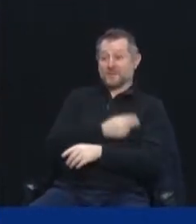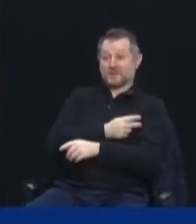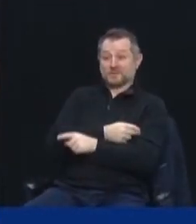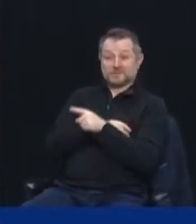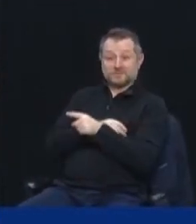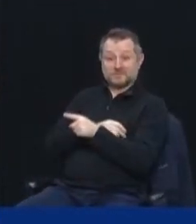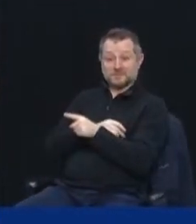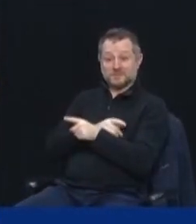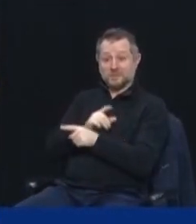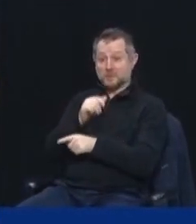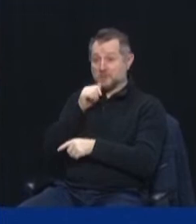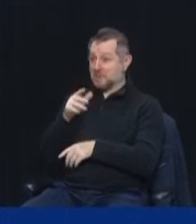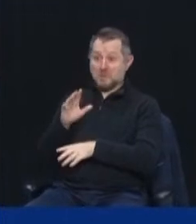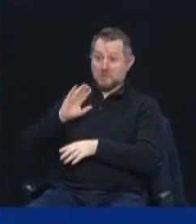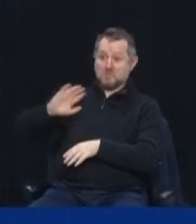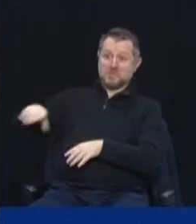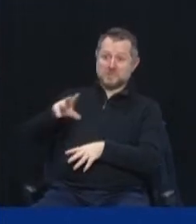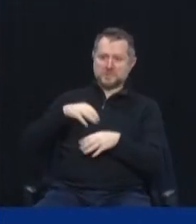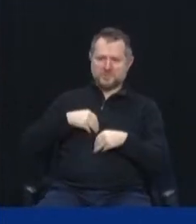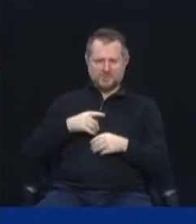don't get it in their arms.